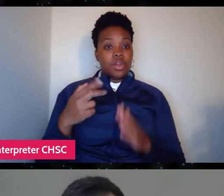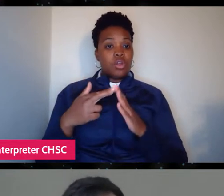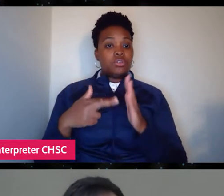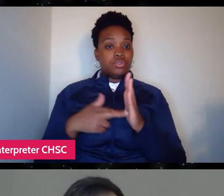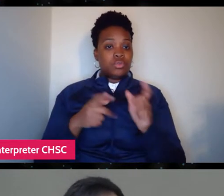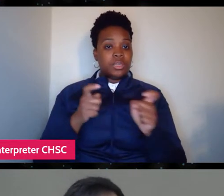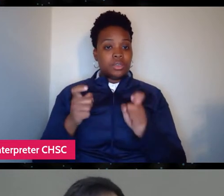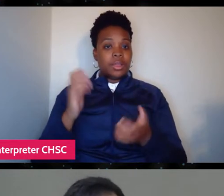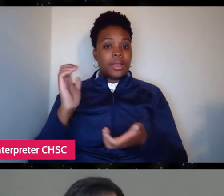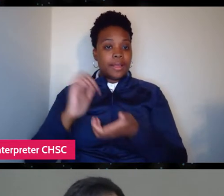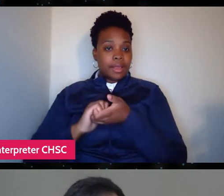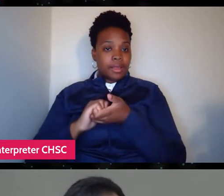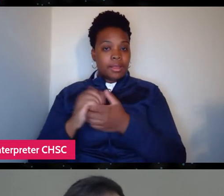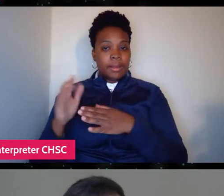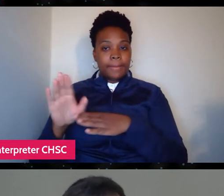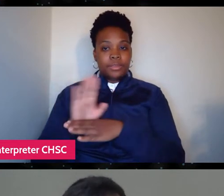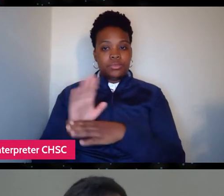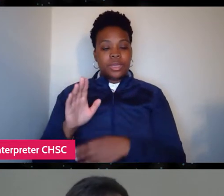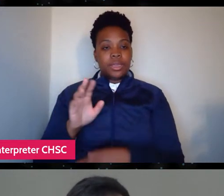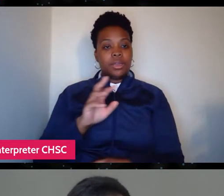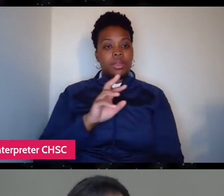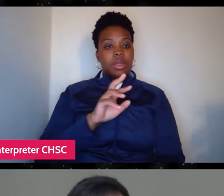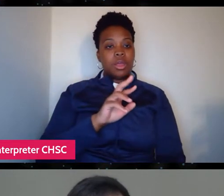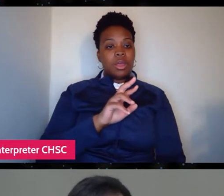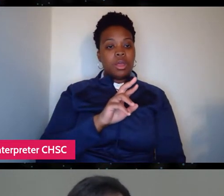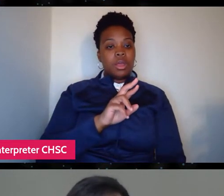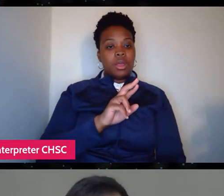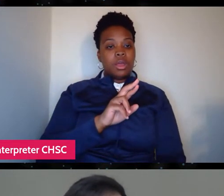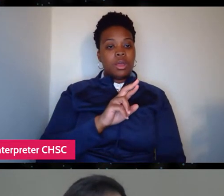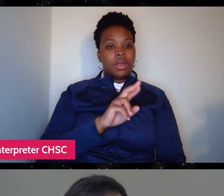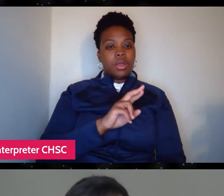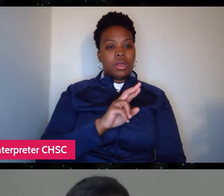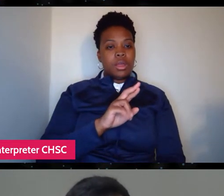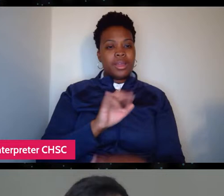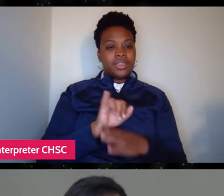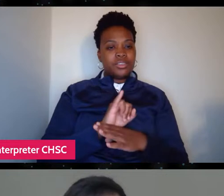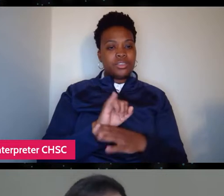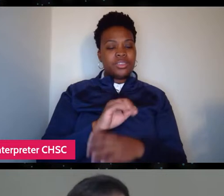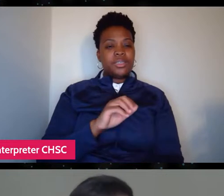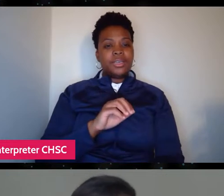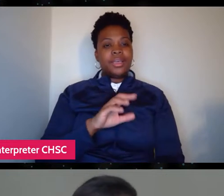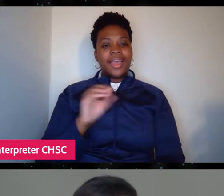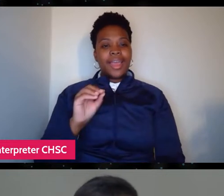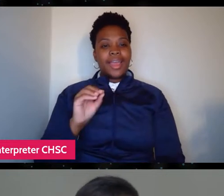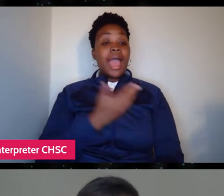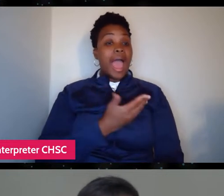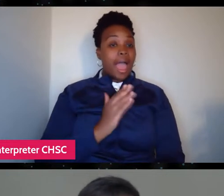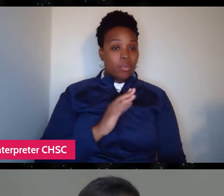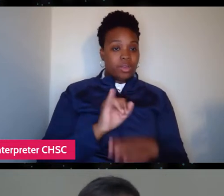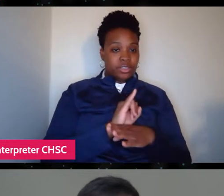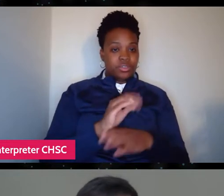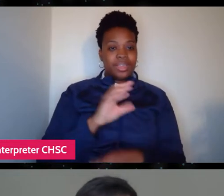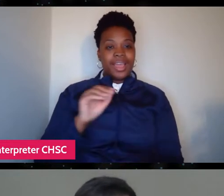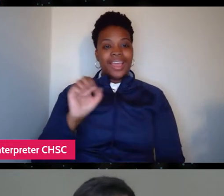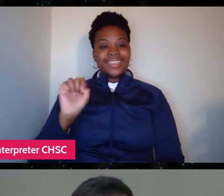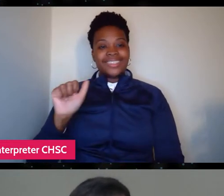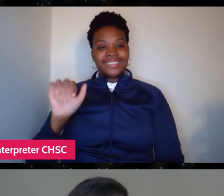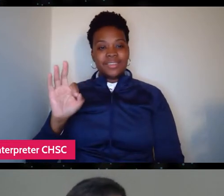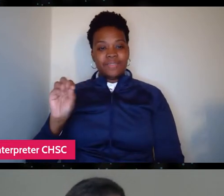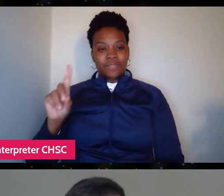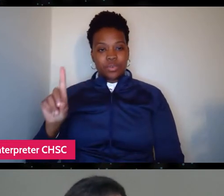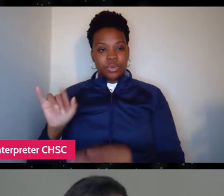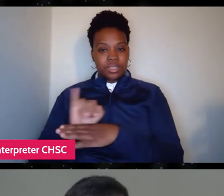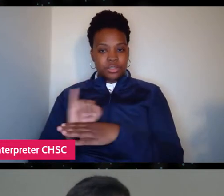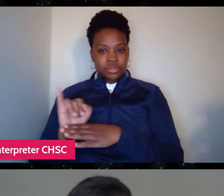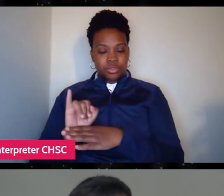collaboration between the our industry and the conventionally produced seafood industry. Prior to that, AMP's innovation had signed a letter with the